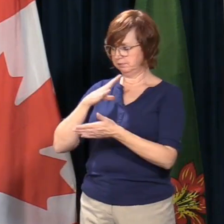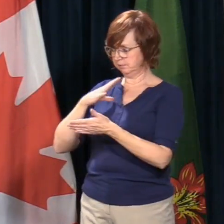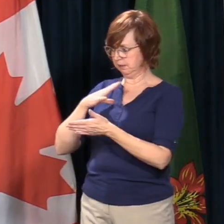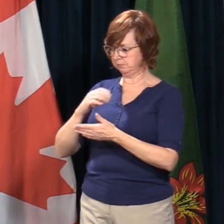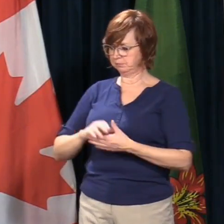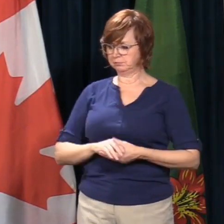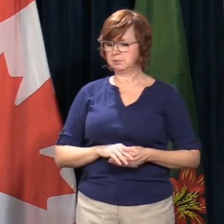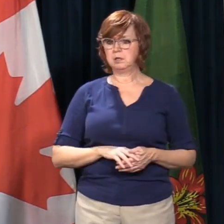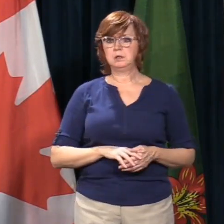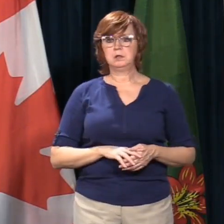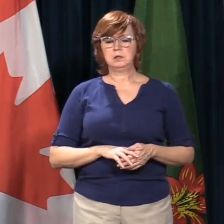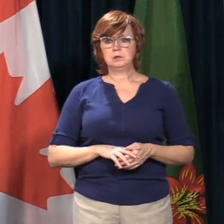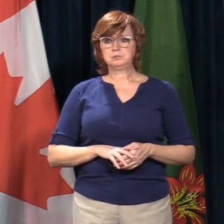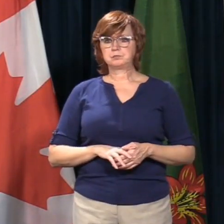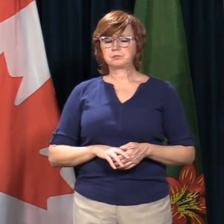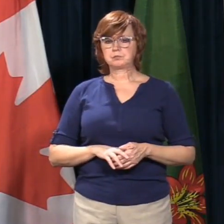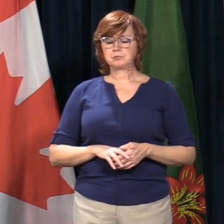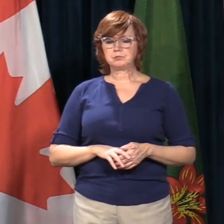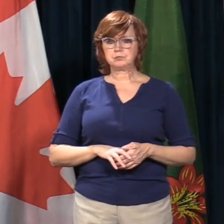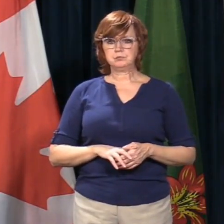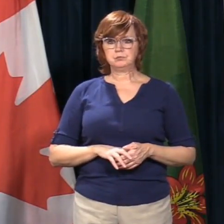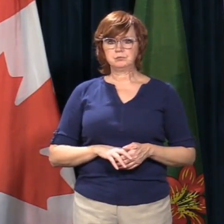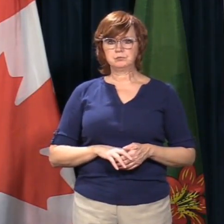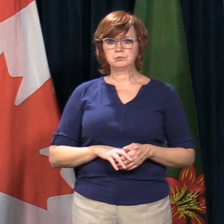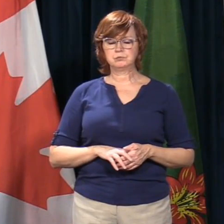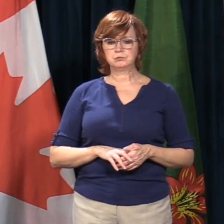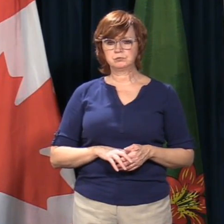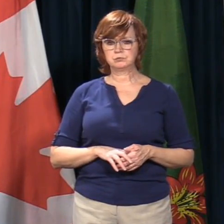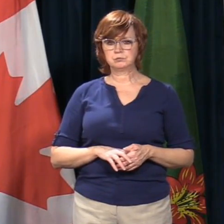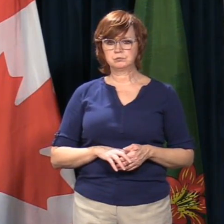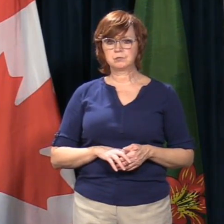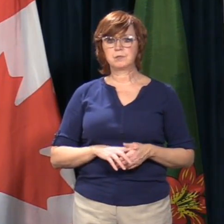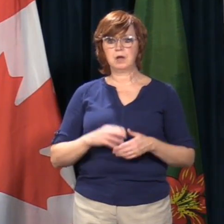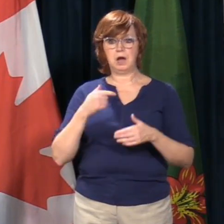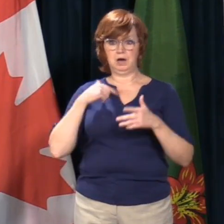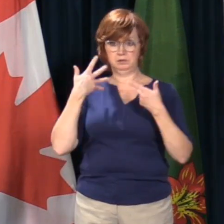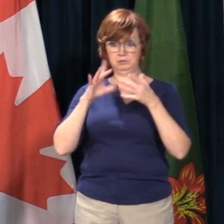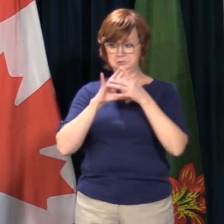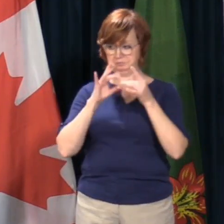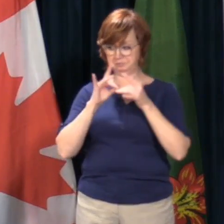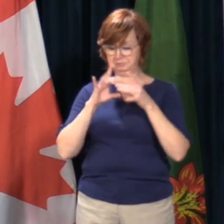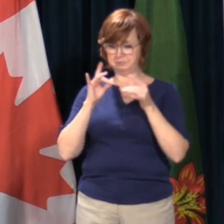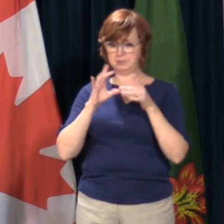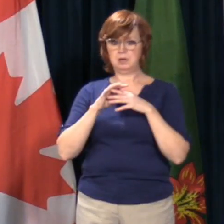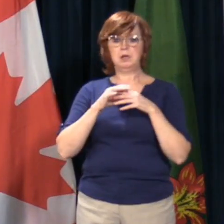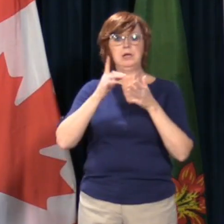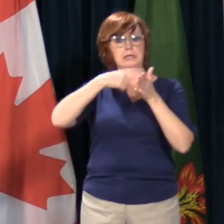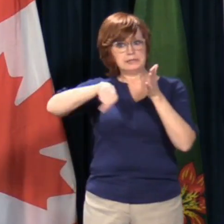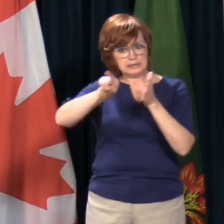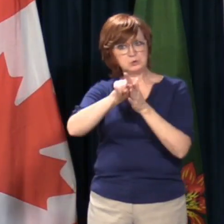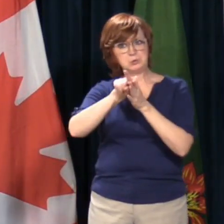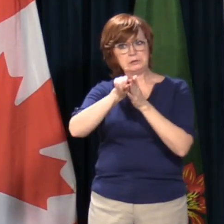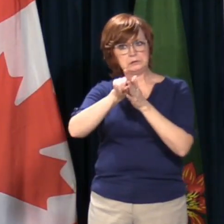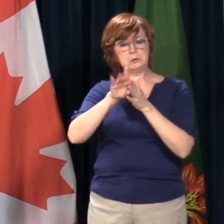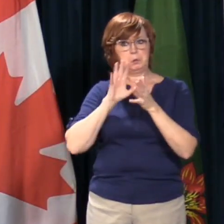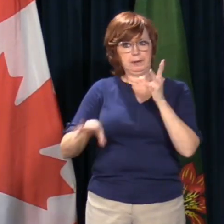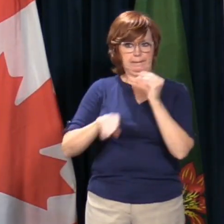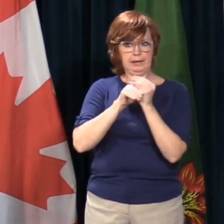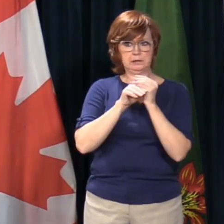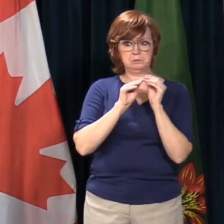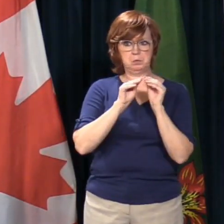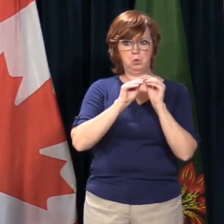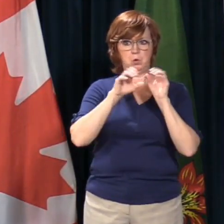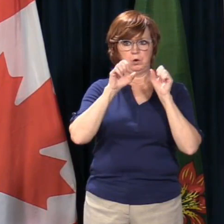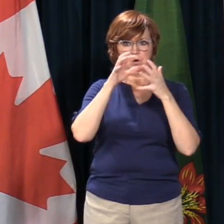as I said in my opening remarks, we will be presenting the new modeling data next week. We did get a snapshot of the modeling